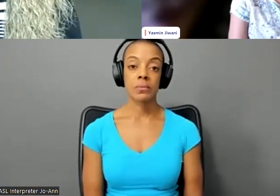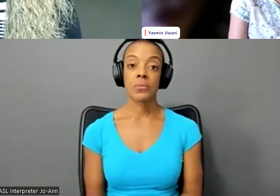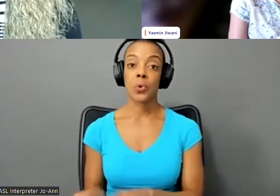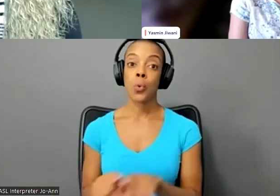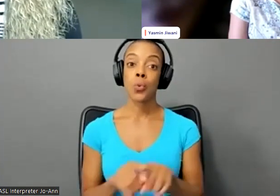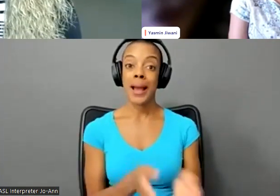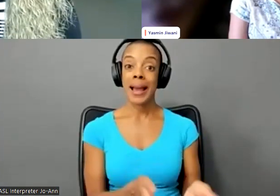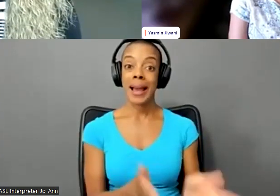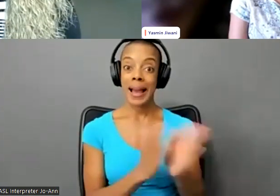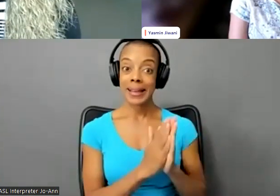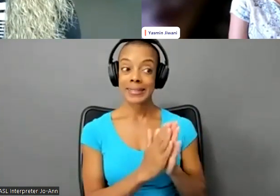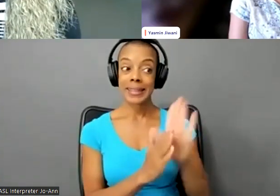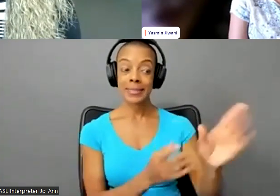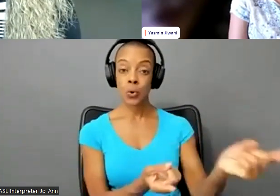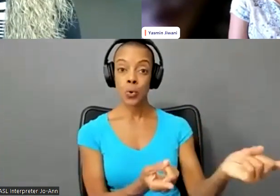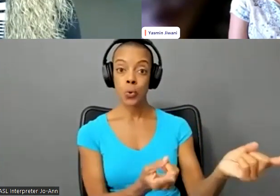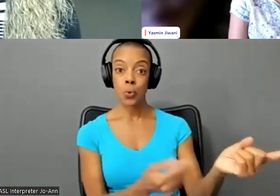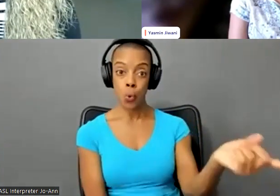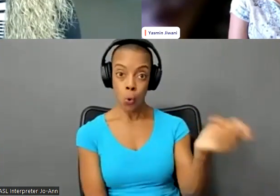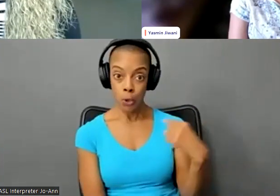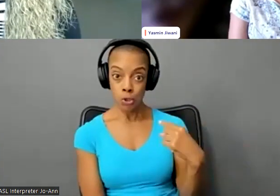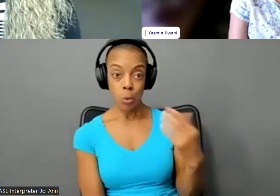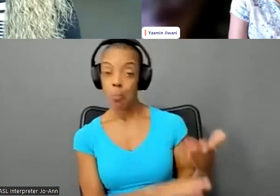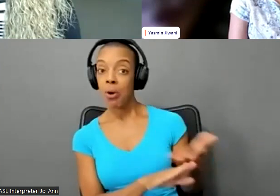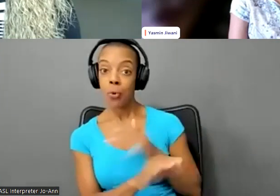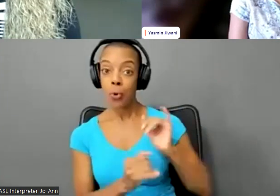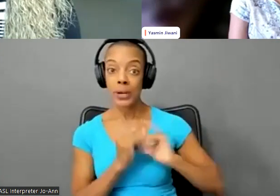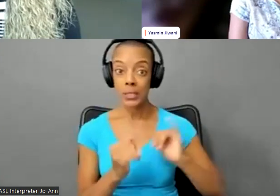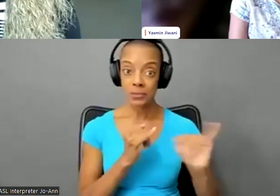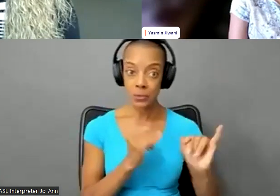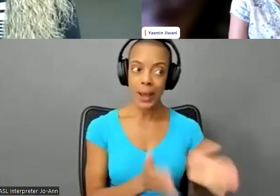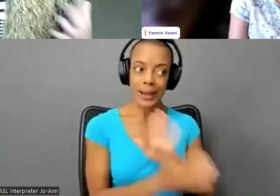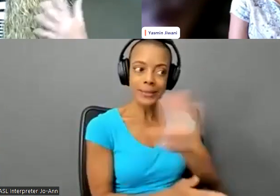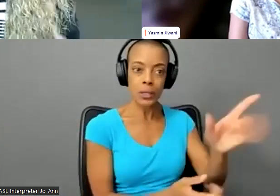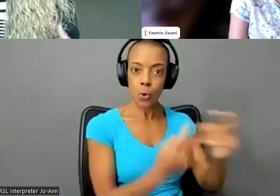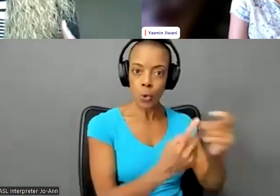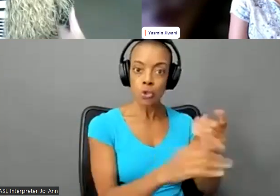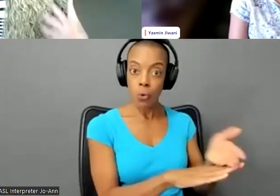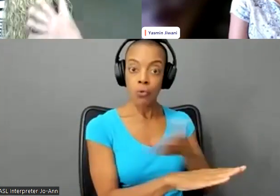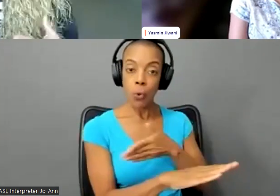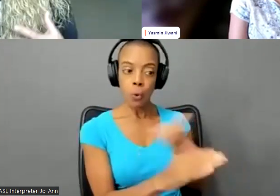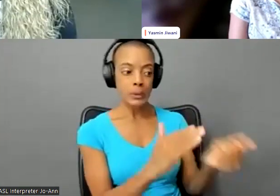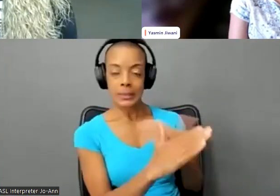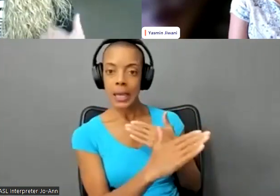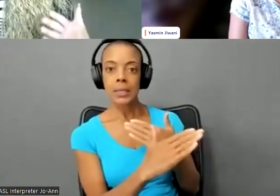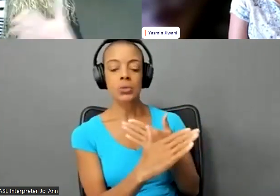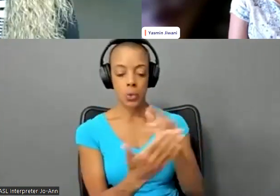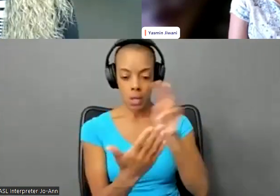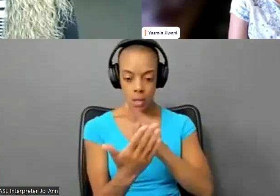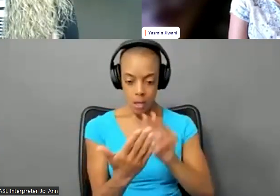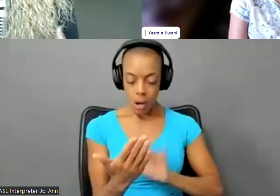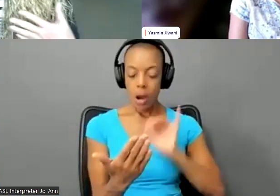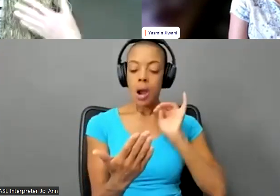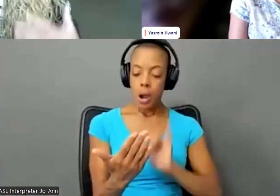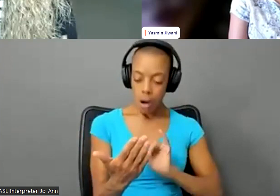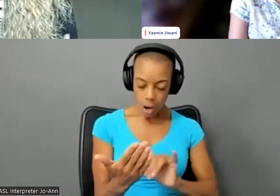before you just go into an interview can be really helpful. It can give folks a bit of time to just gather their thoughts, think about, again, what's the